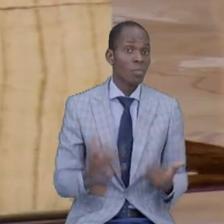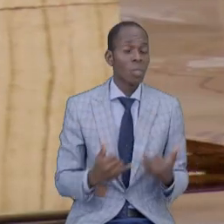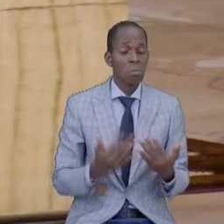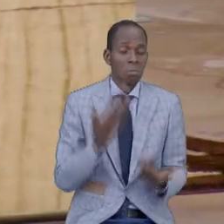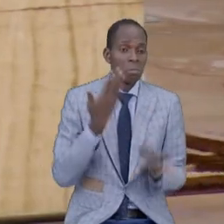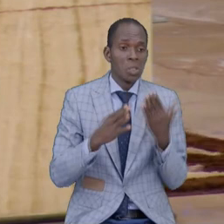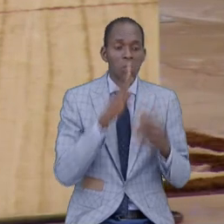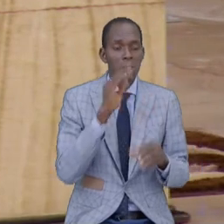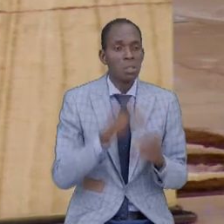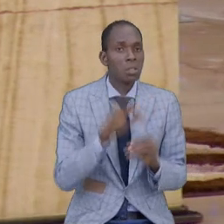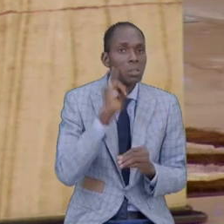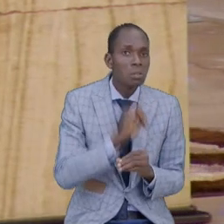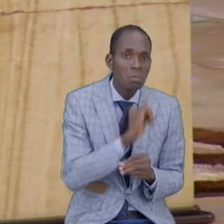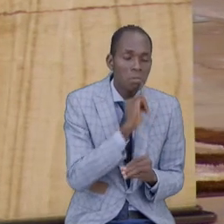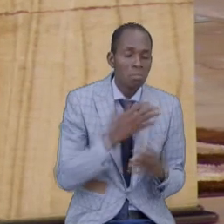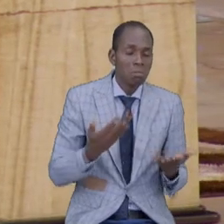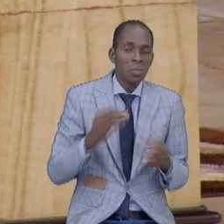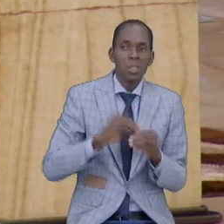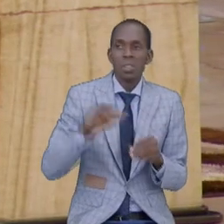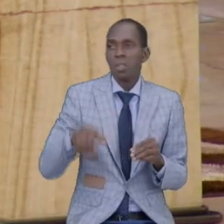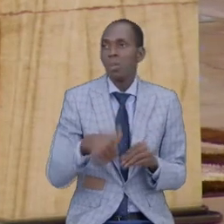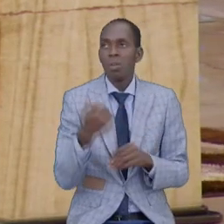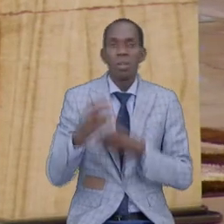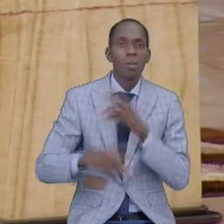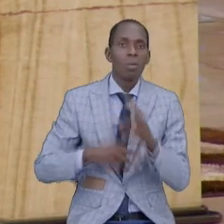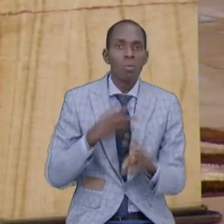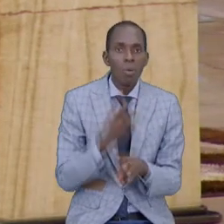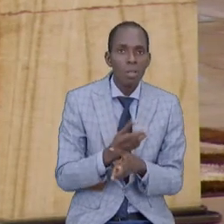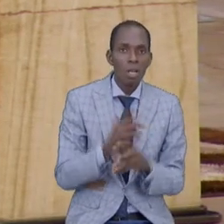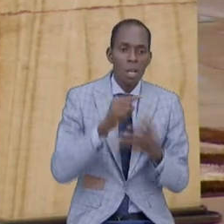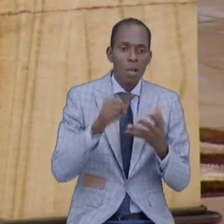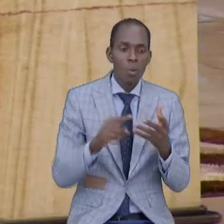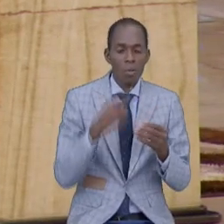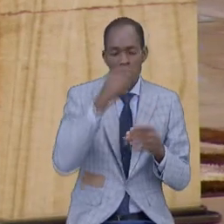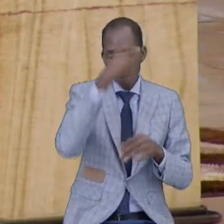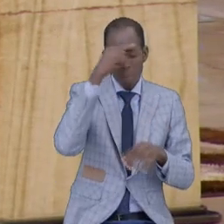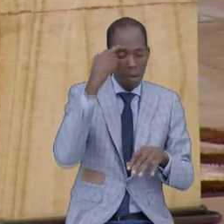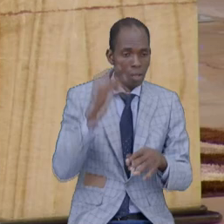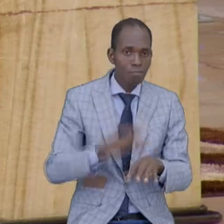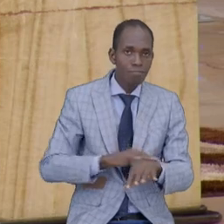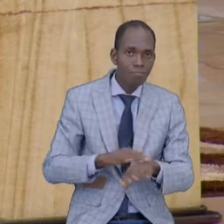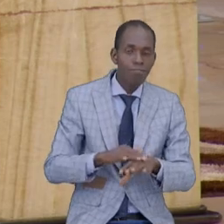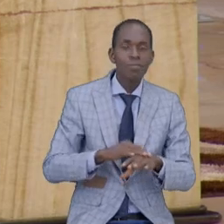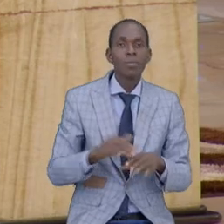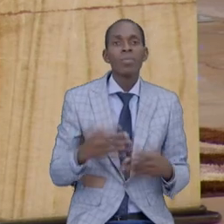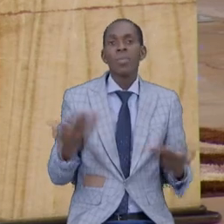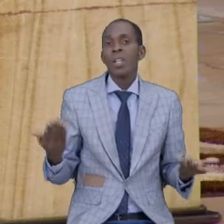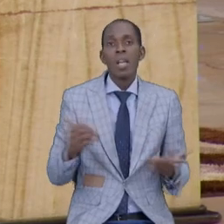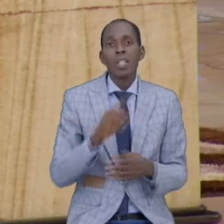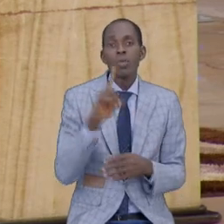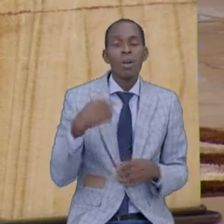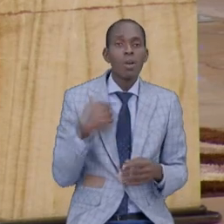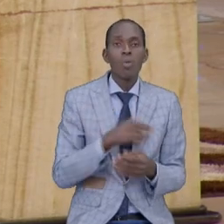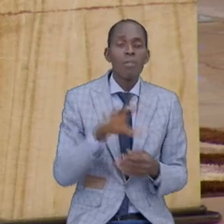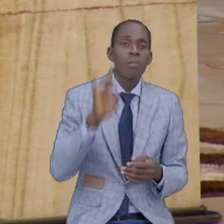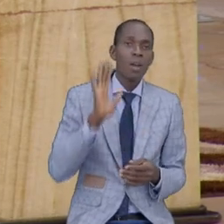Israel or in the Gentile world, in among the blacks, among the whites, anywhere we find ourselves